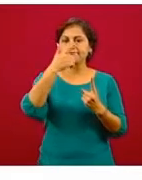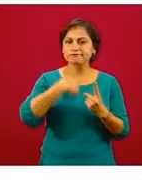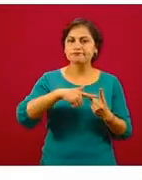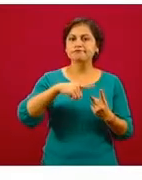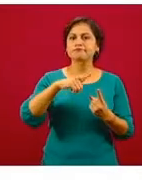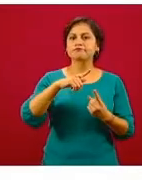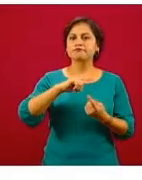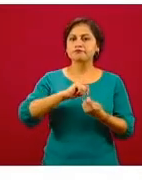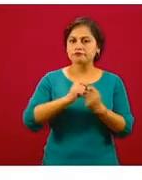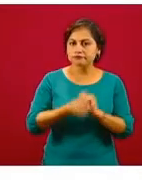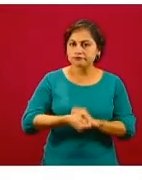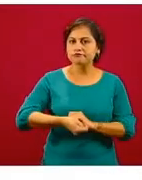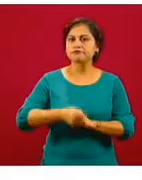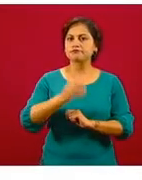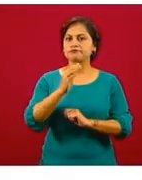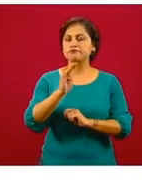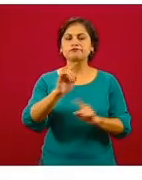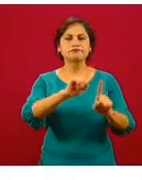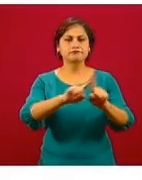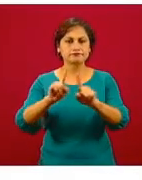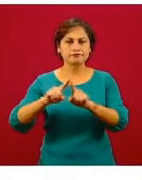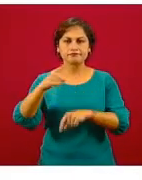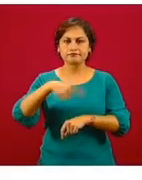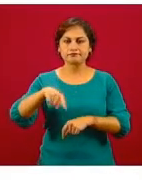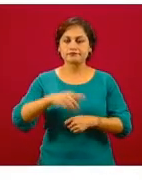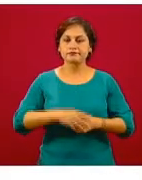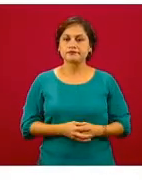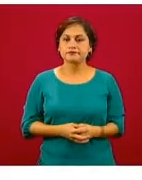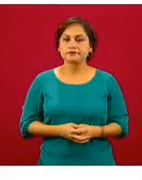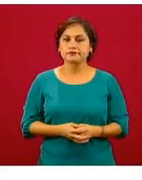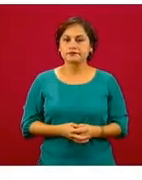either being lesbian, homosexual, or trans.